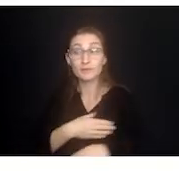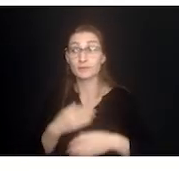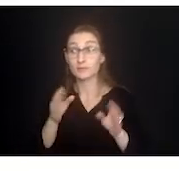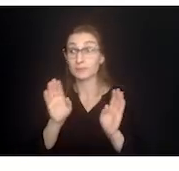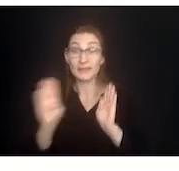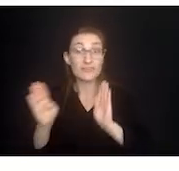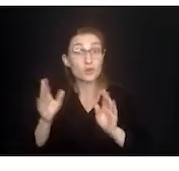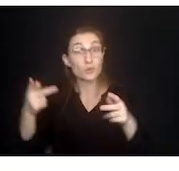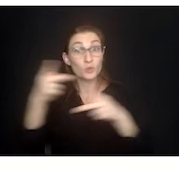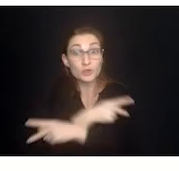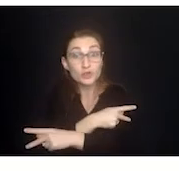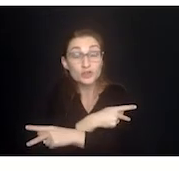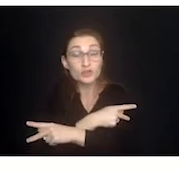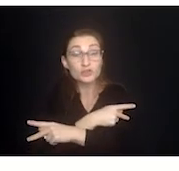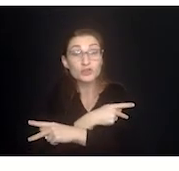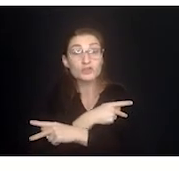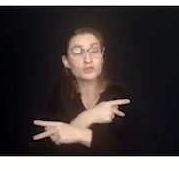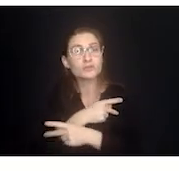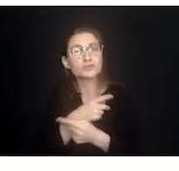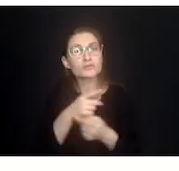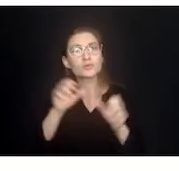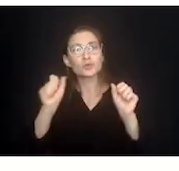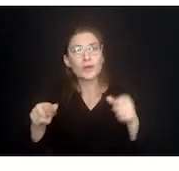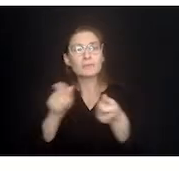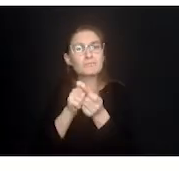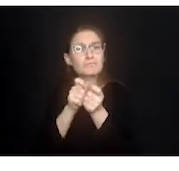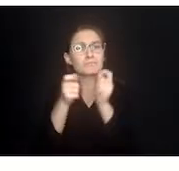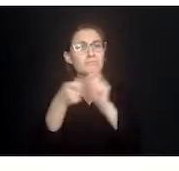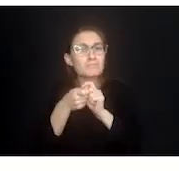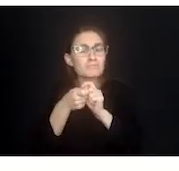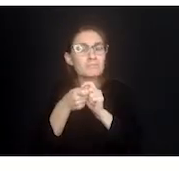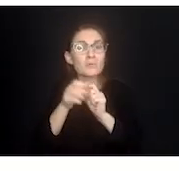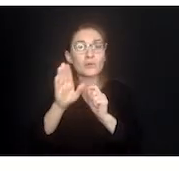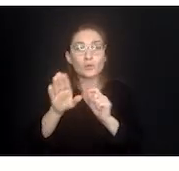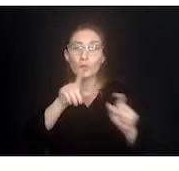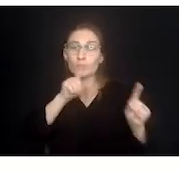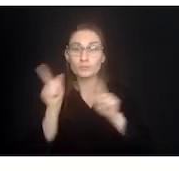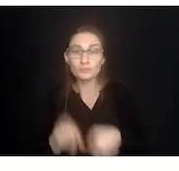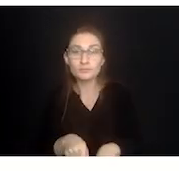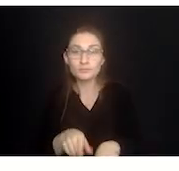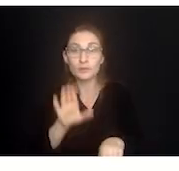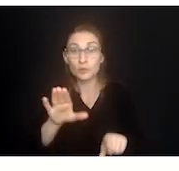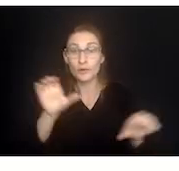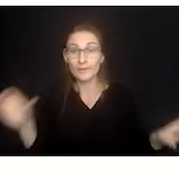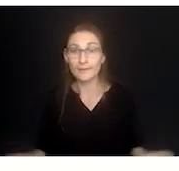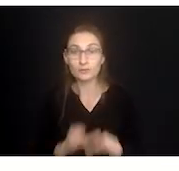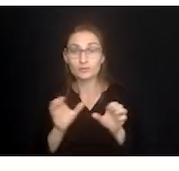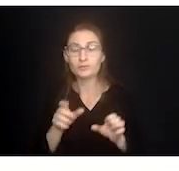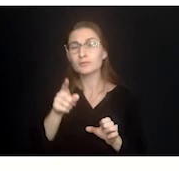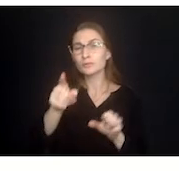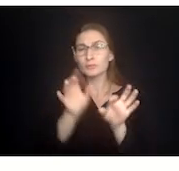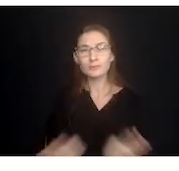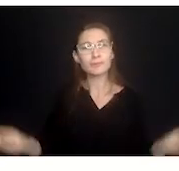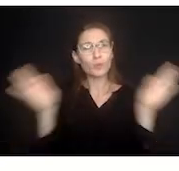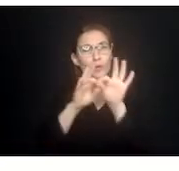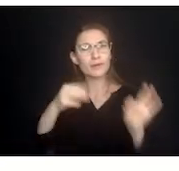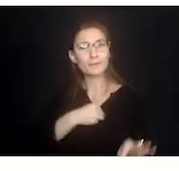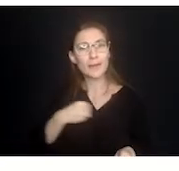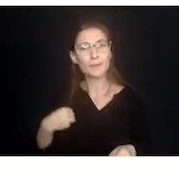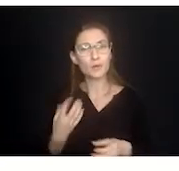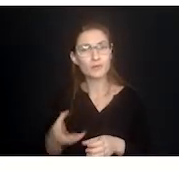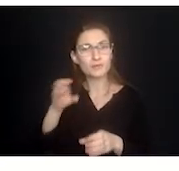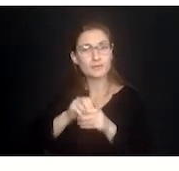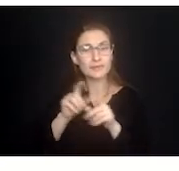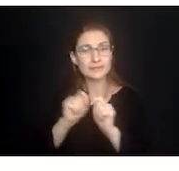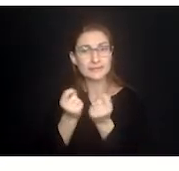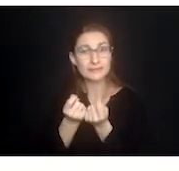improvement in behavior, or behavior seems to be getting worse, call for a team review to tweak the plan of action. You're a valuable